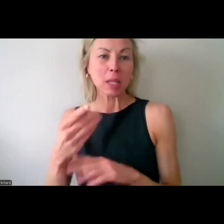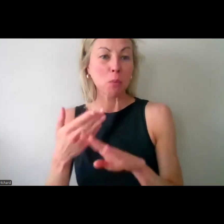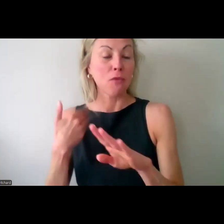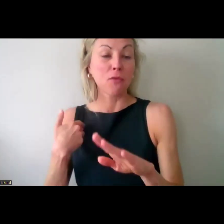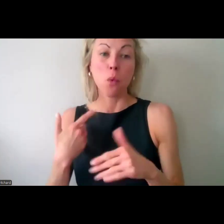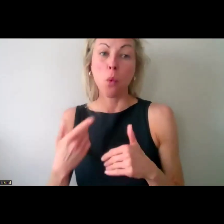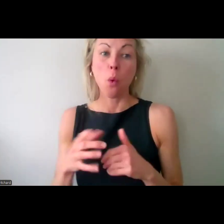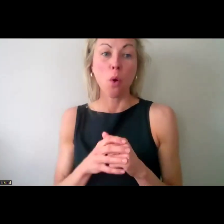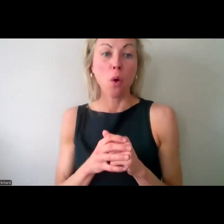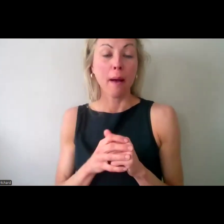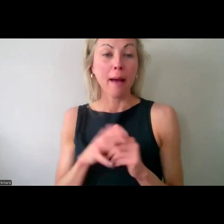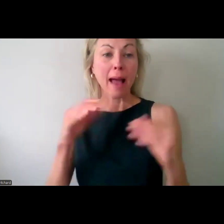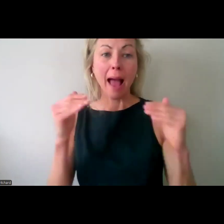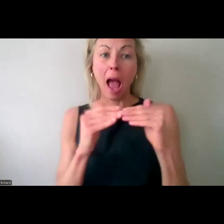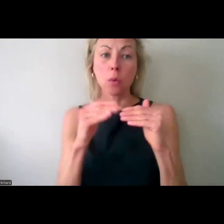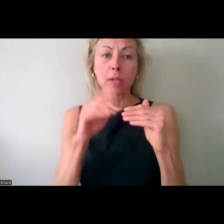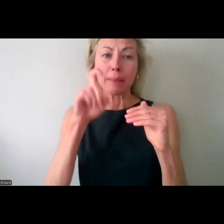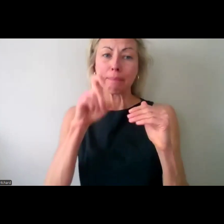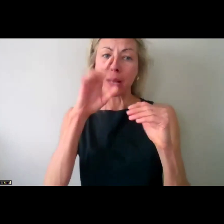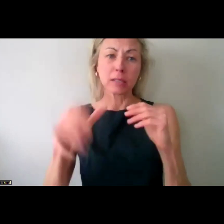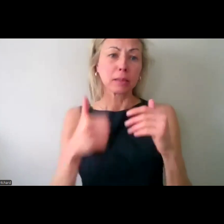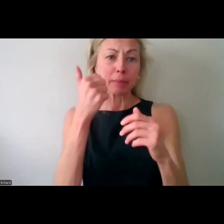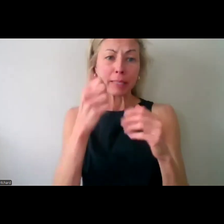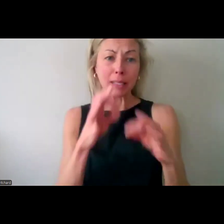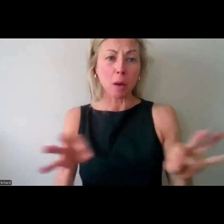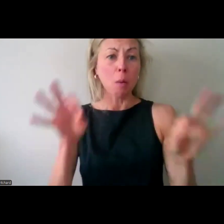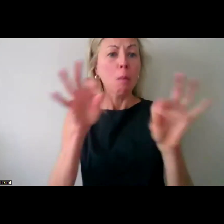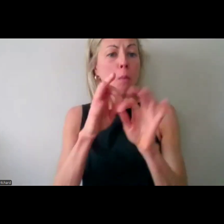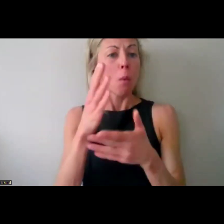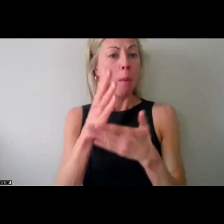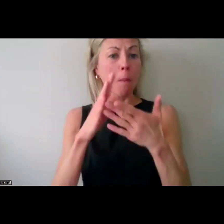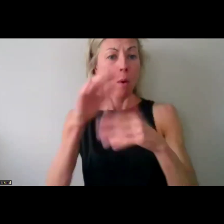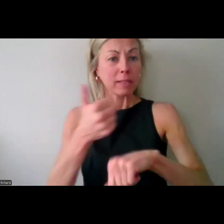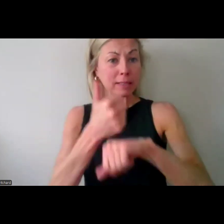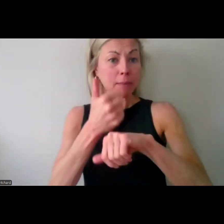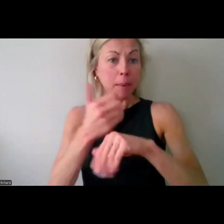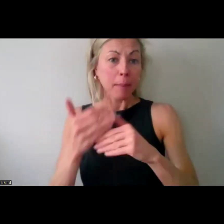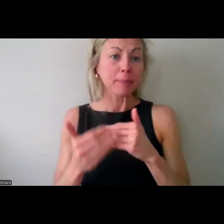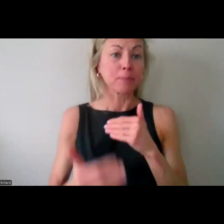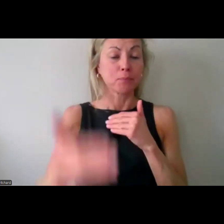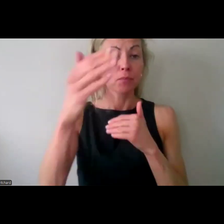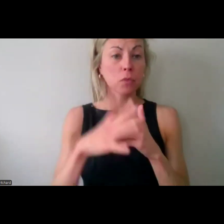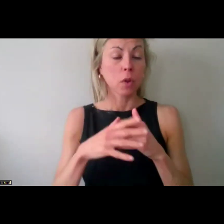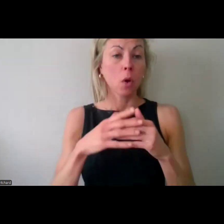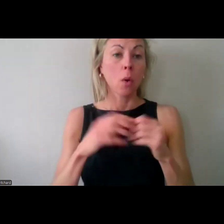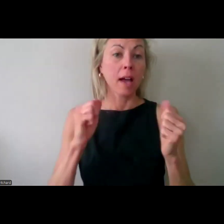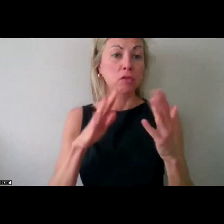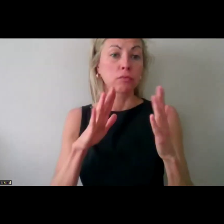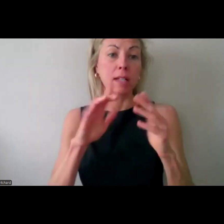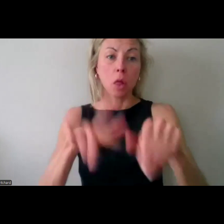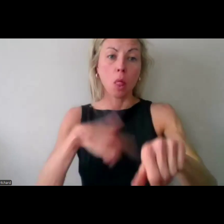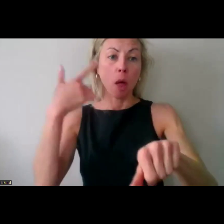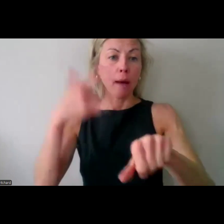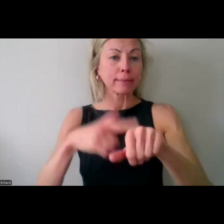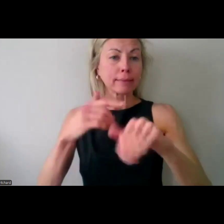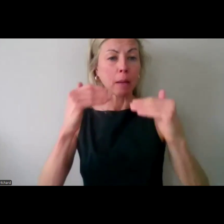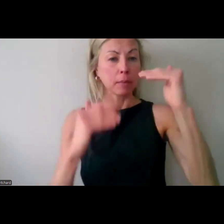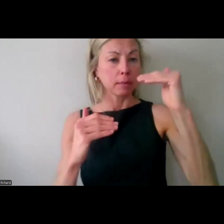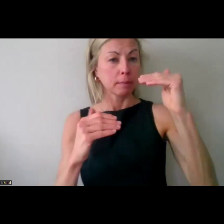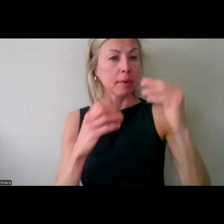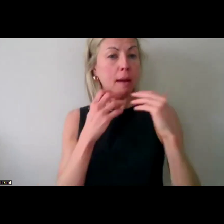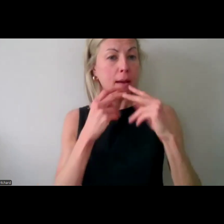continue to be central to the MPA implementation going forward to address those long-standing disparities in care